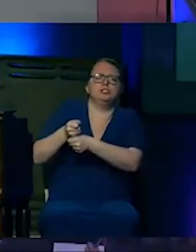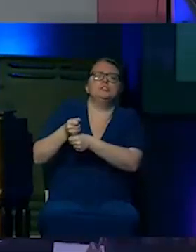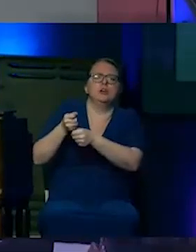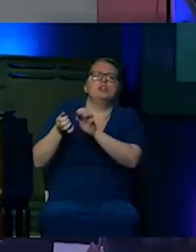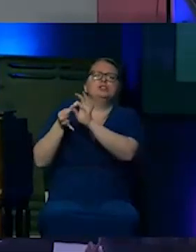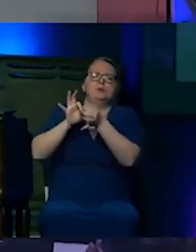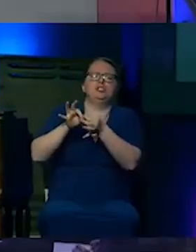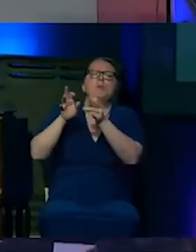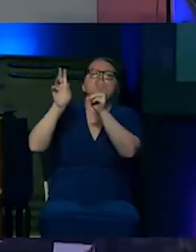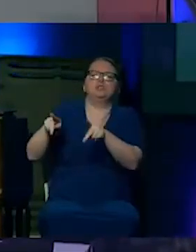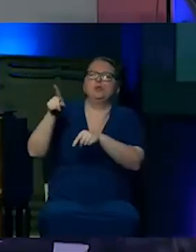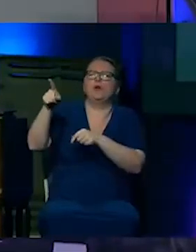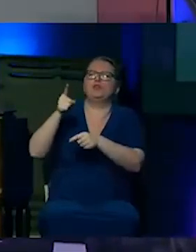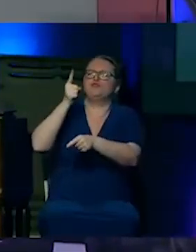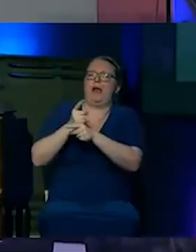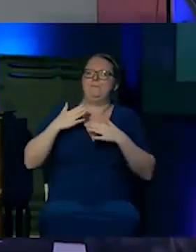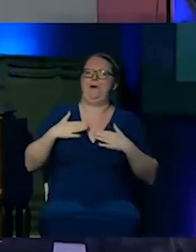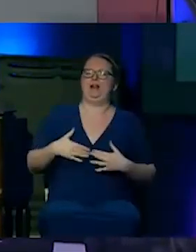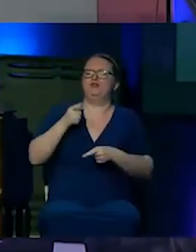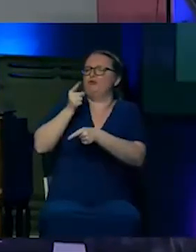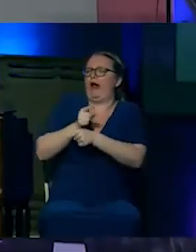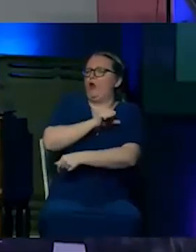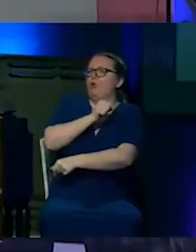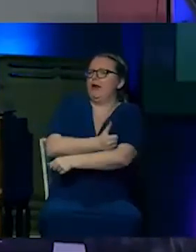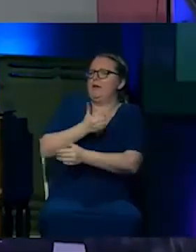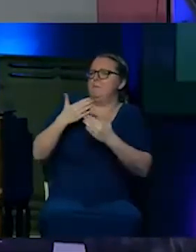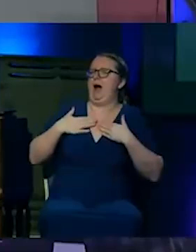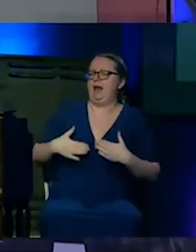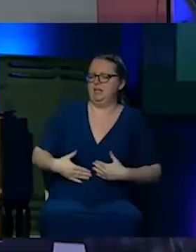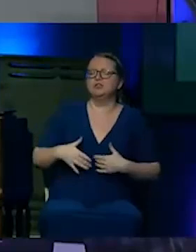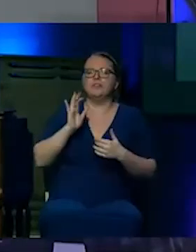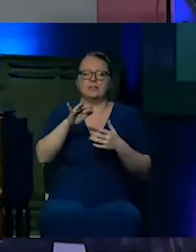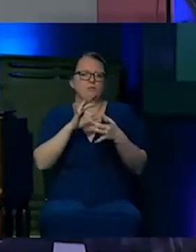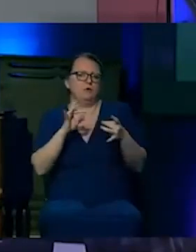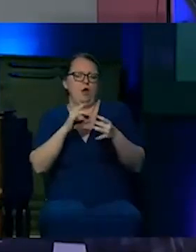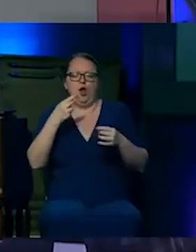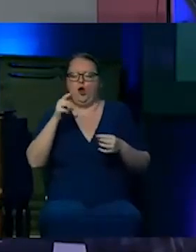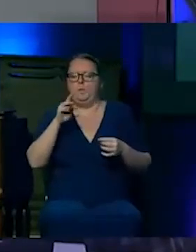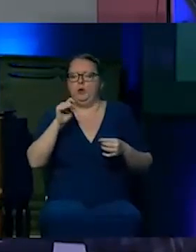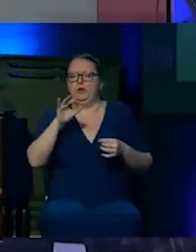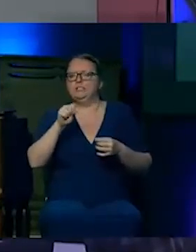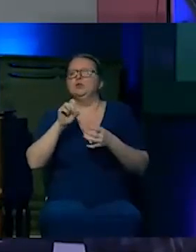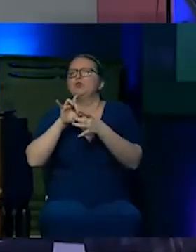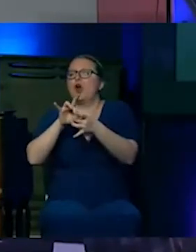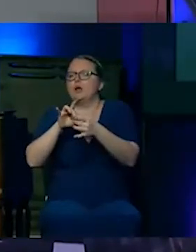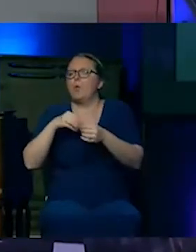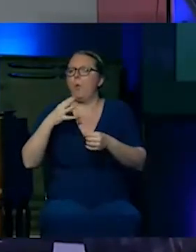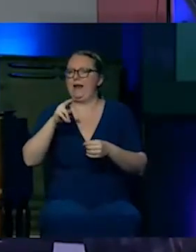the right body, the authoritative body. And this is kind of what I'm talking about, is like the hermeneutics of whiteness. It's actually reading